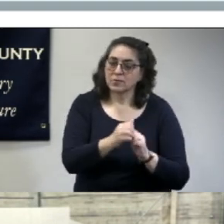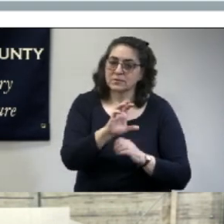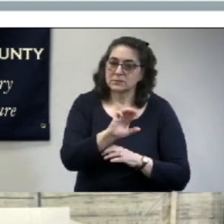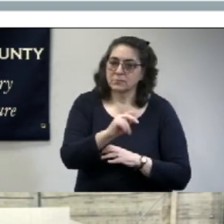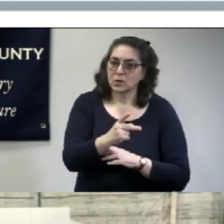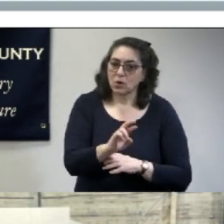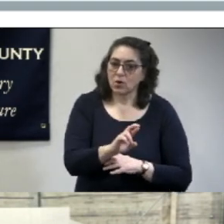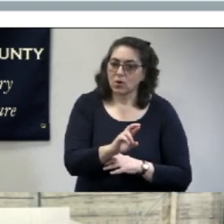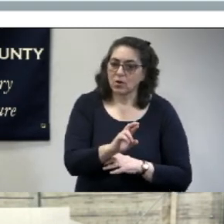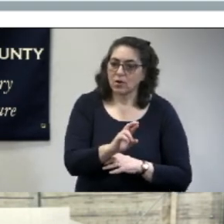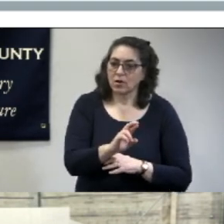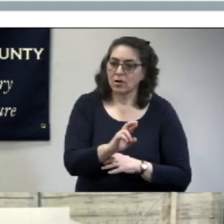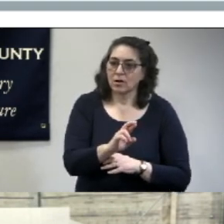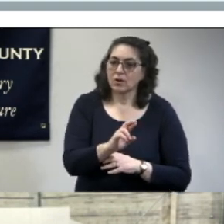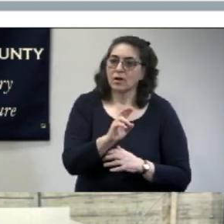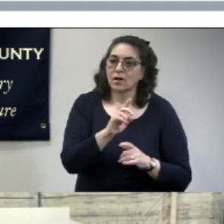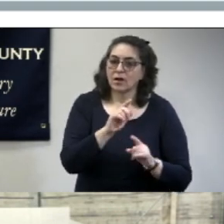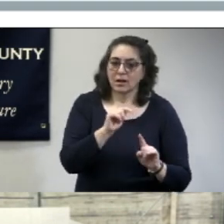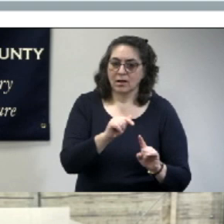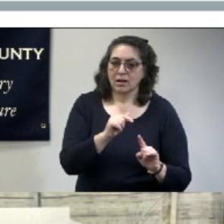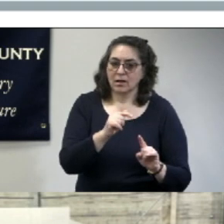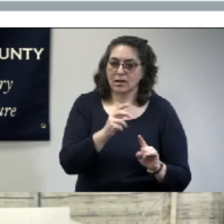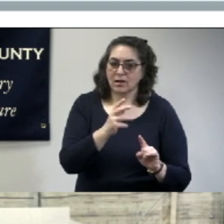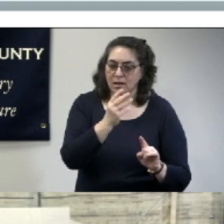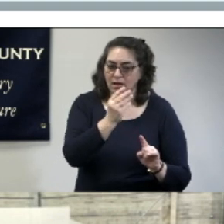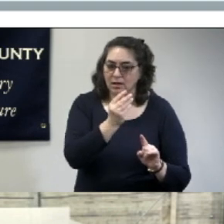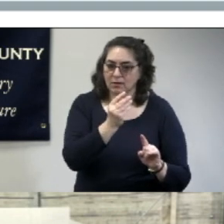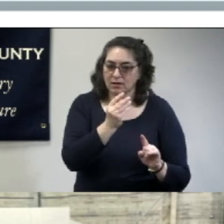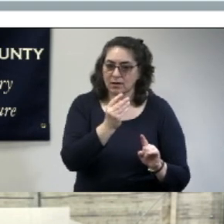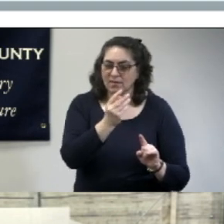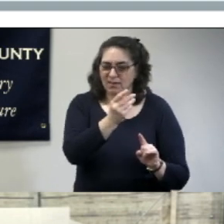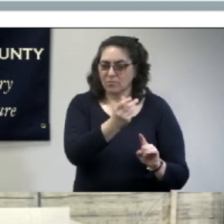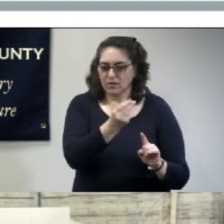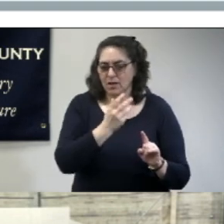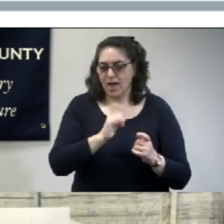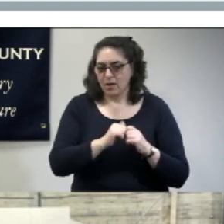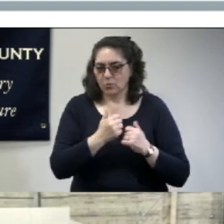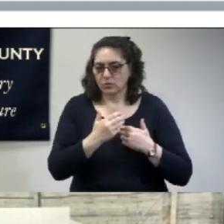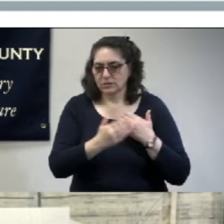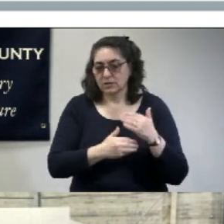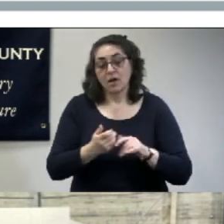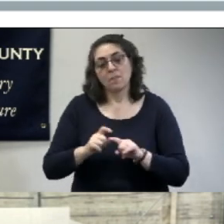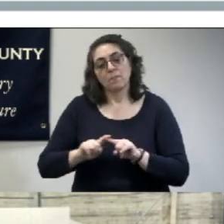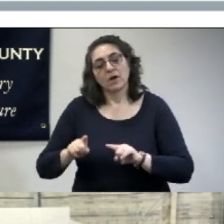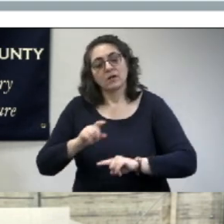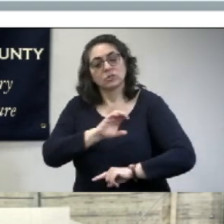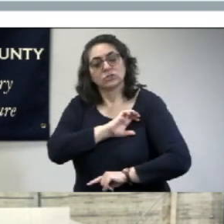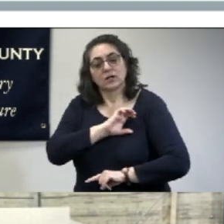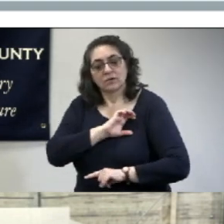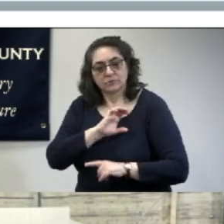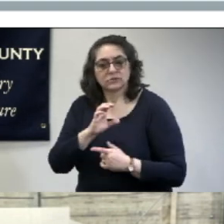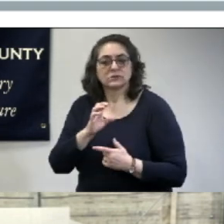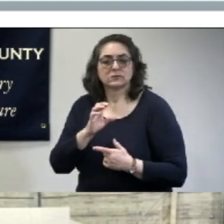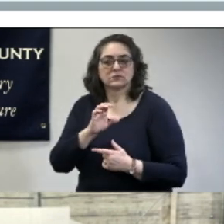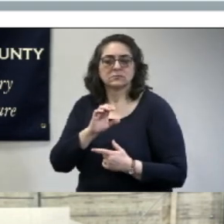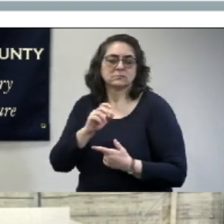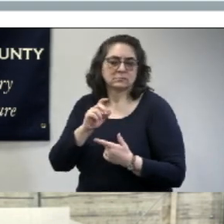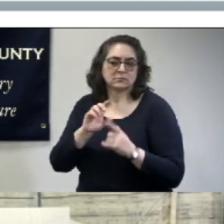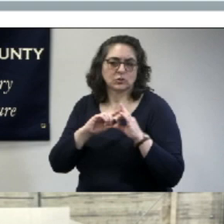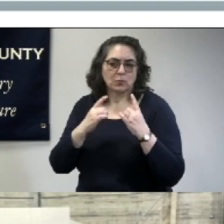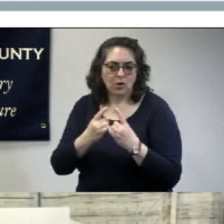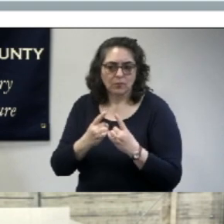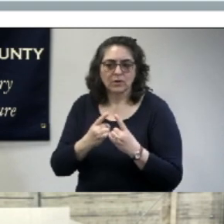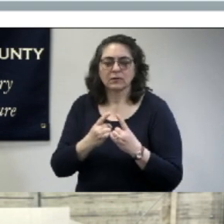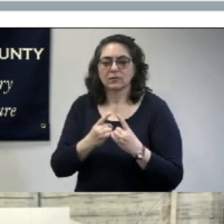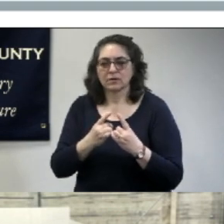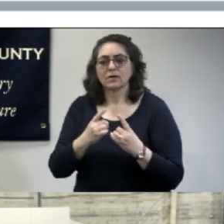to inform us on how you would like us to proceed. But the Sheriff's Department and other departments have the bandwidth and